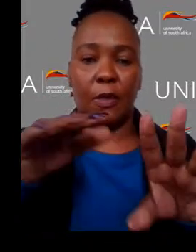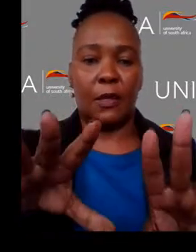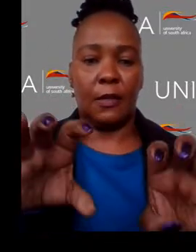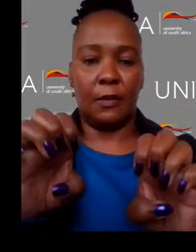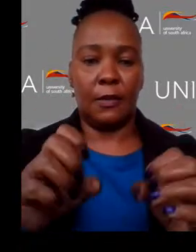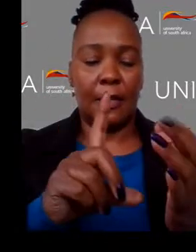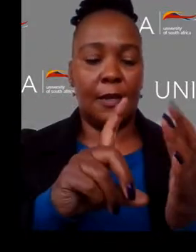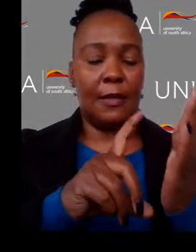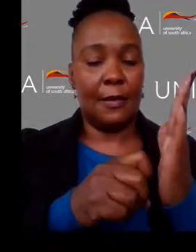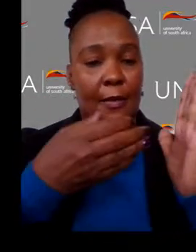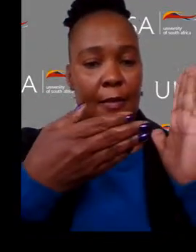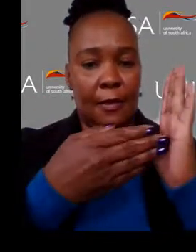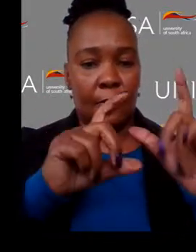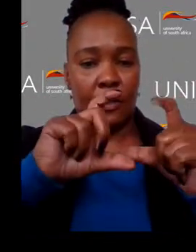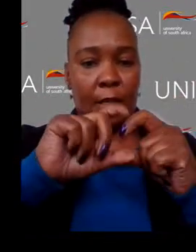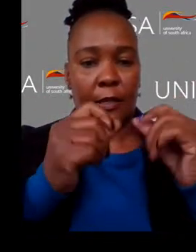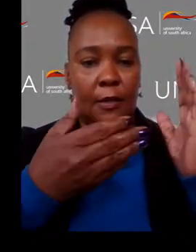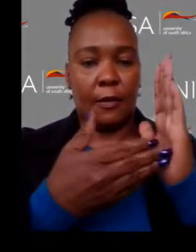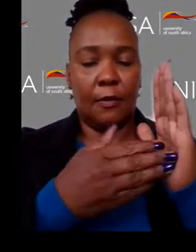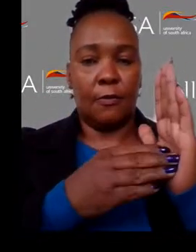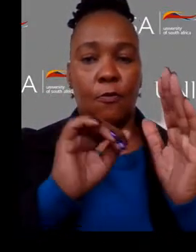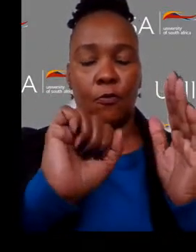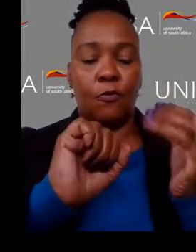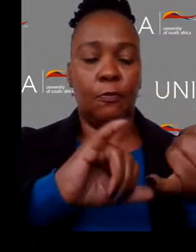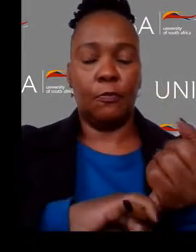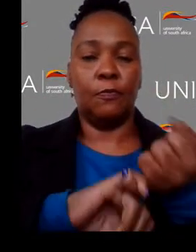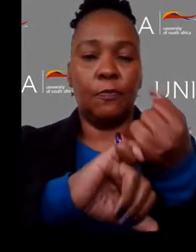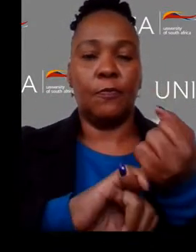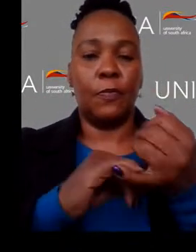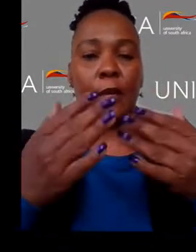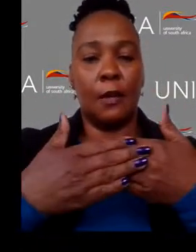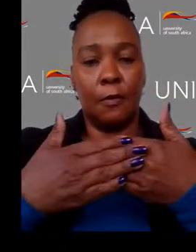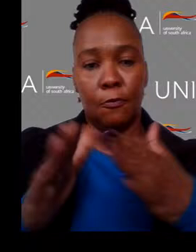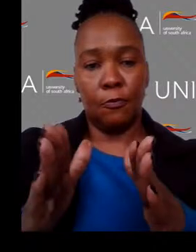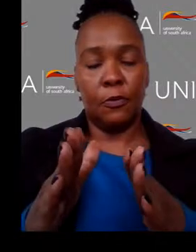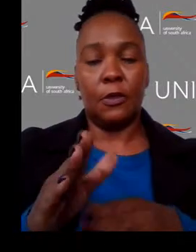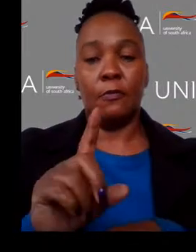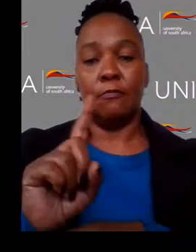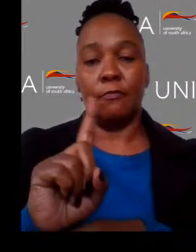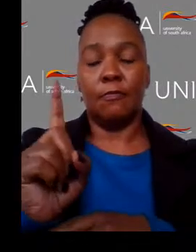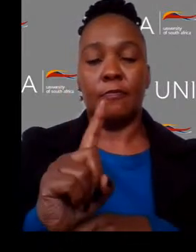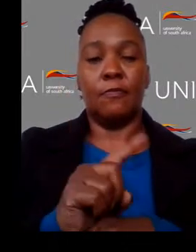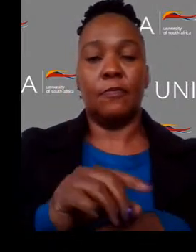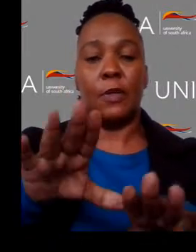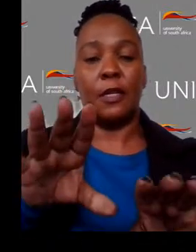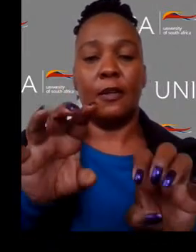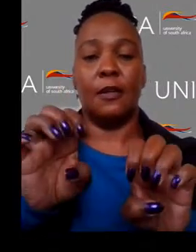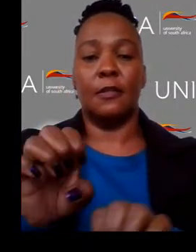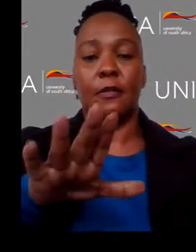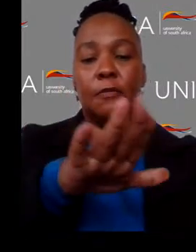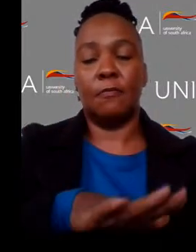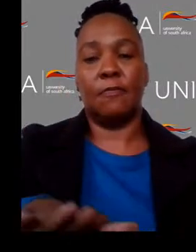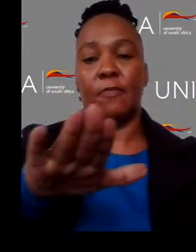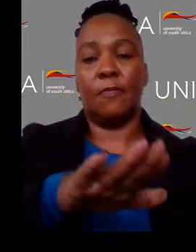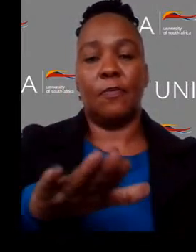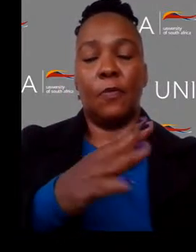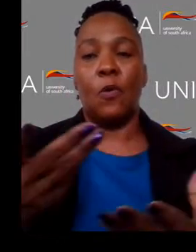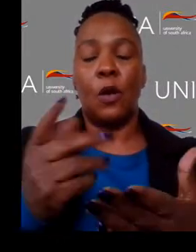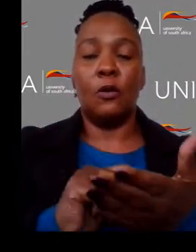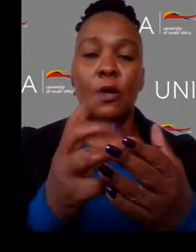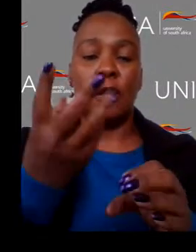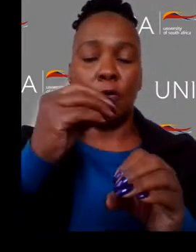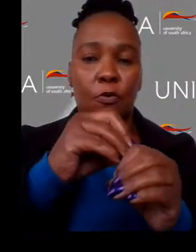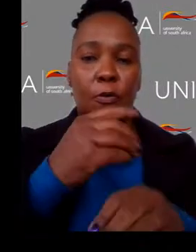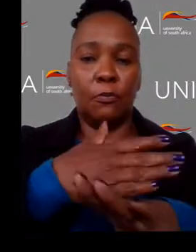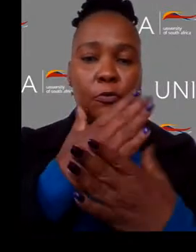click on the link, click on your module to open up the exam portal where you can log in. Make sure you